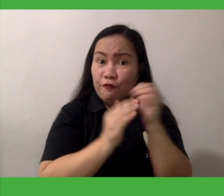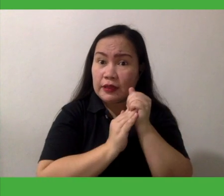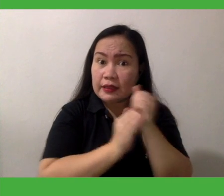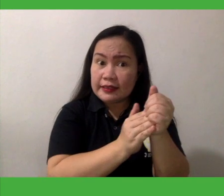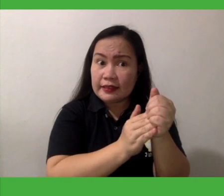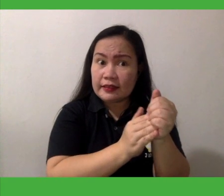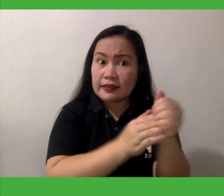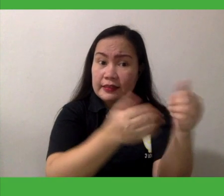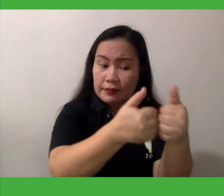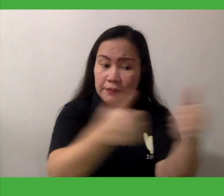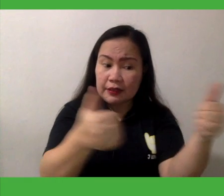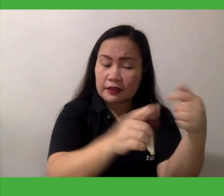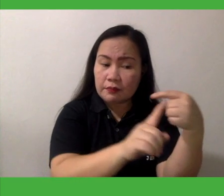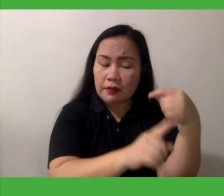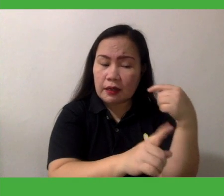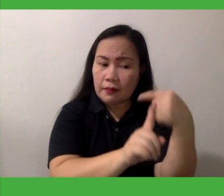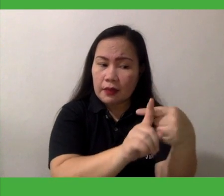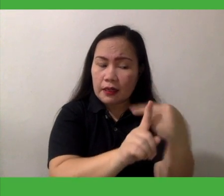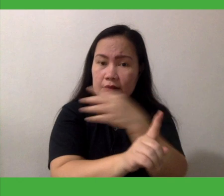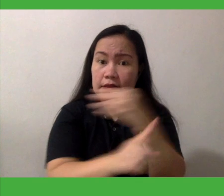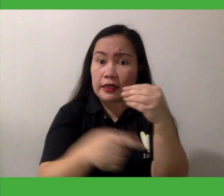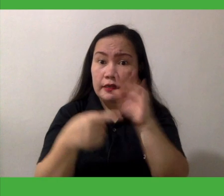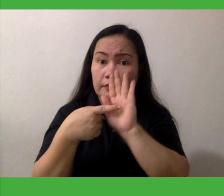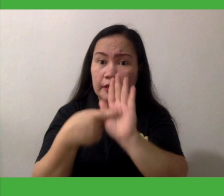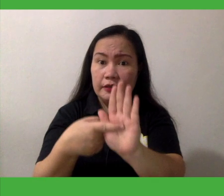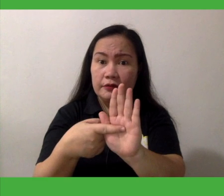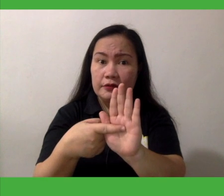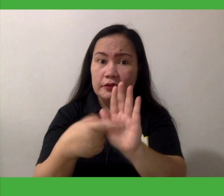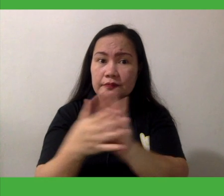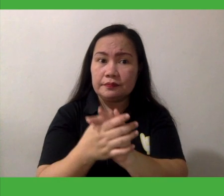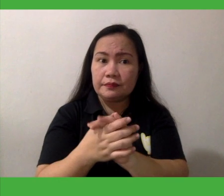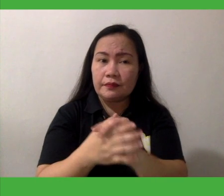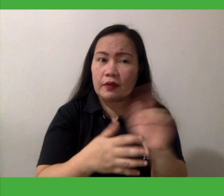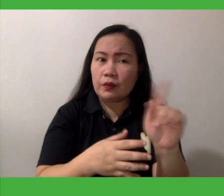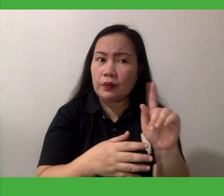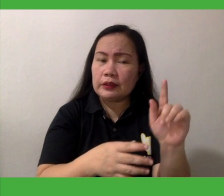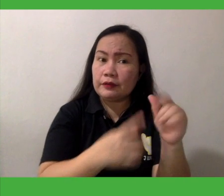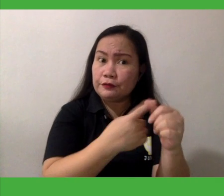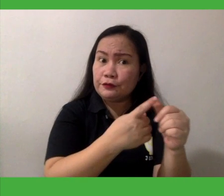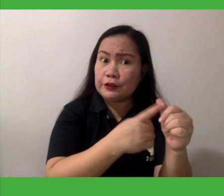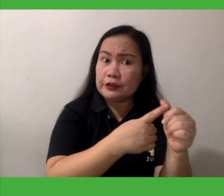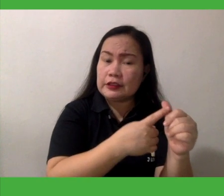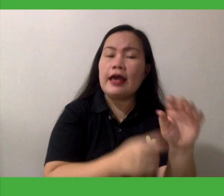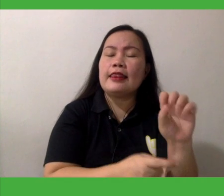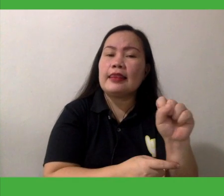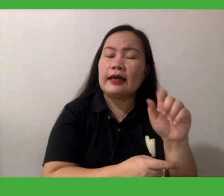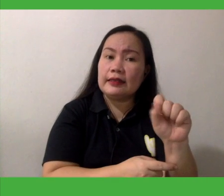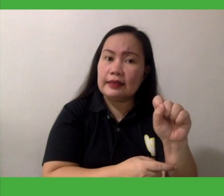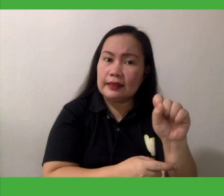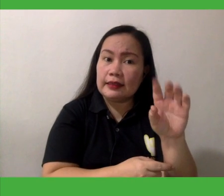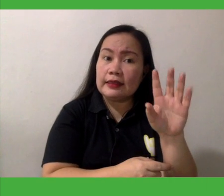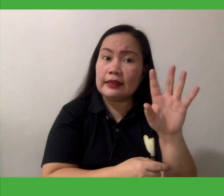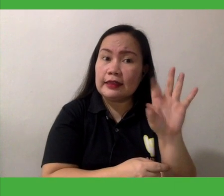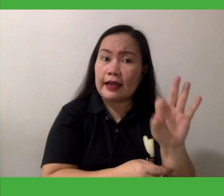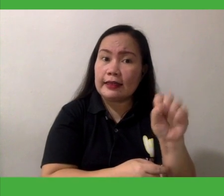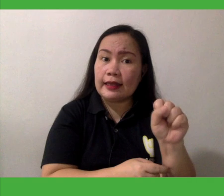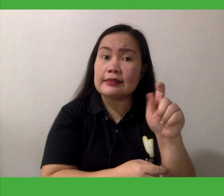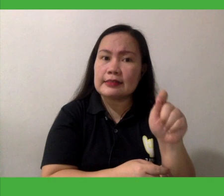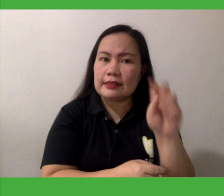term. Ano yung term na nauuna? So, di ba separated by plus and minus. Ito po siya. So, ano yung nasa unang